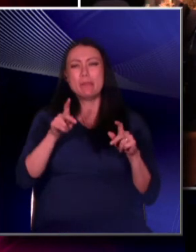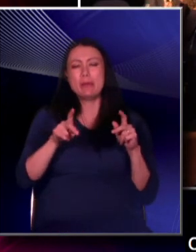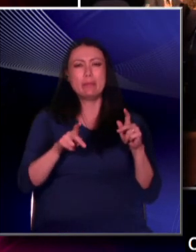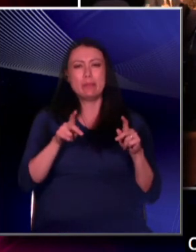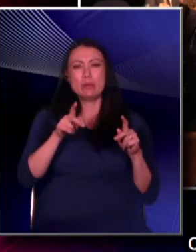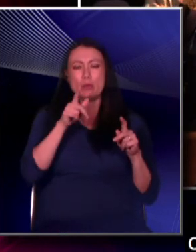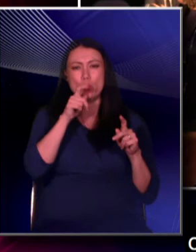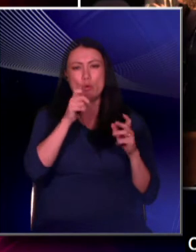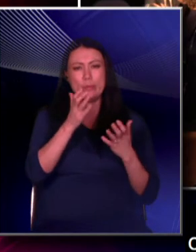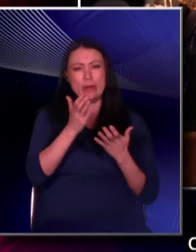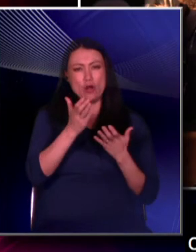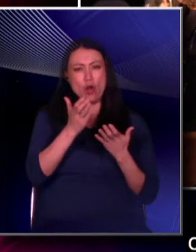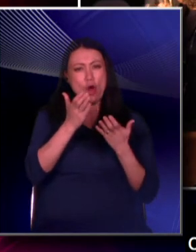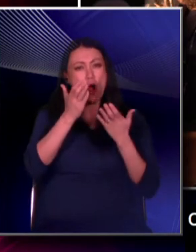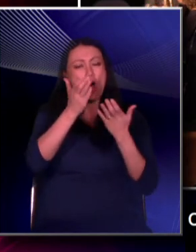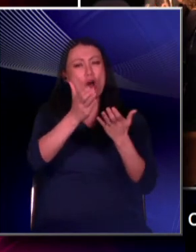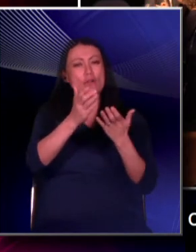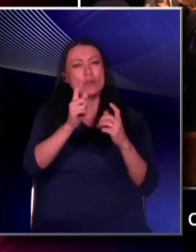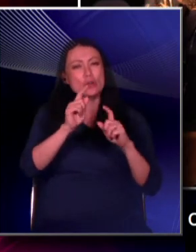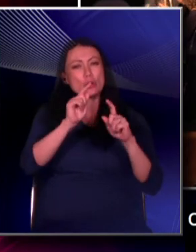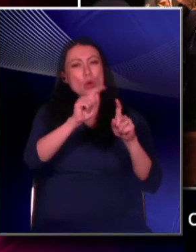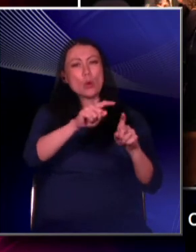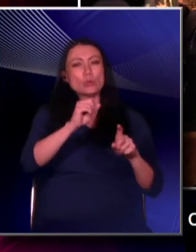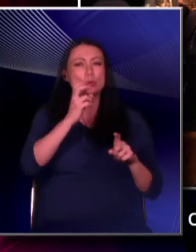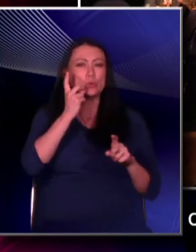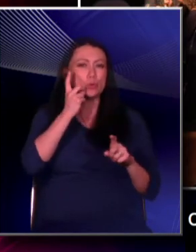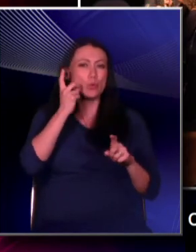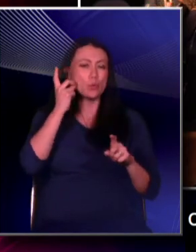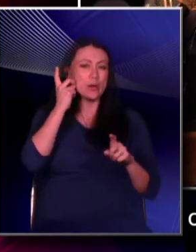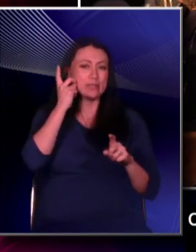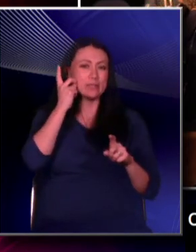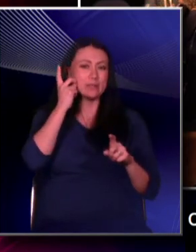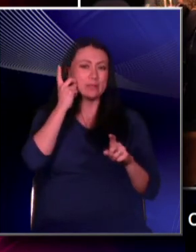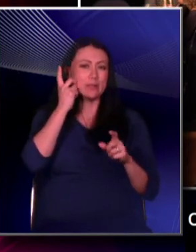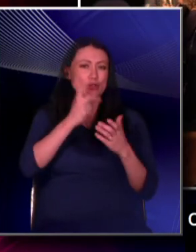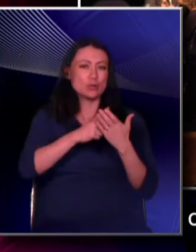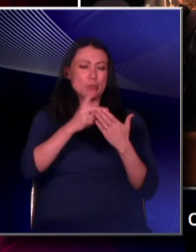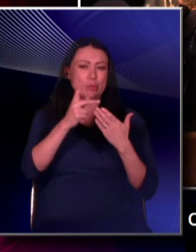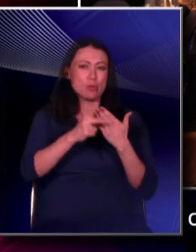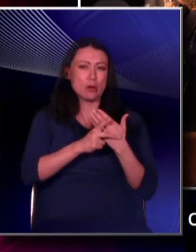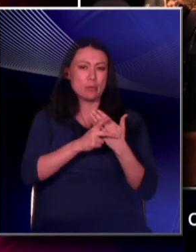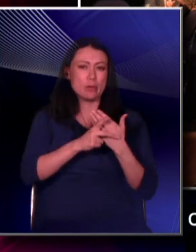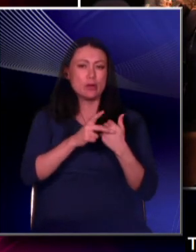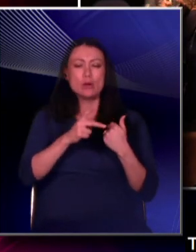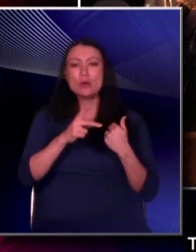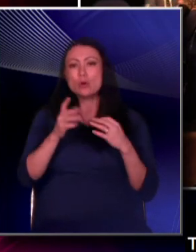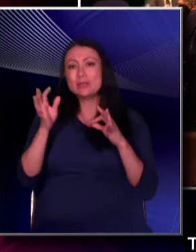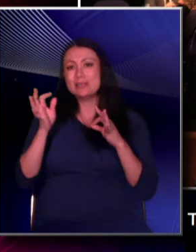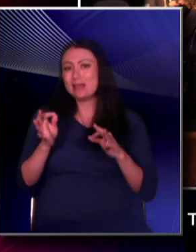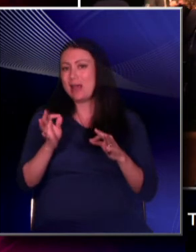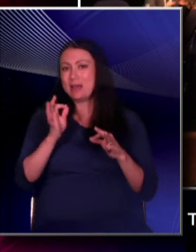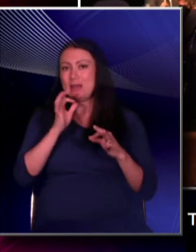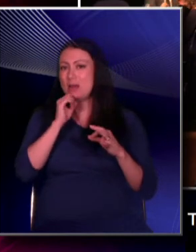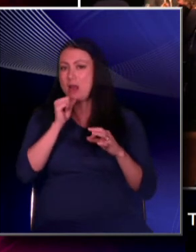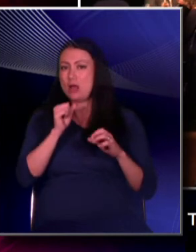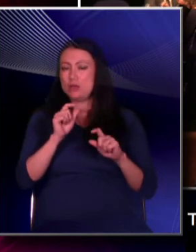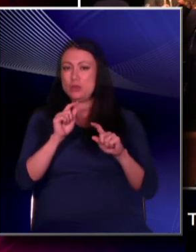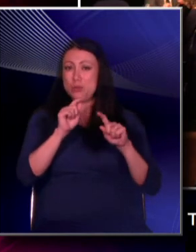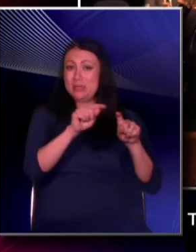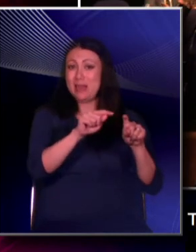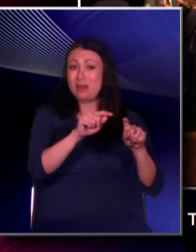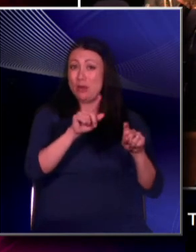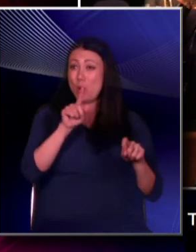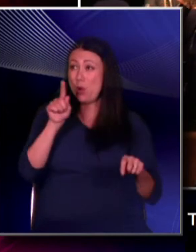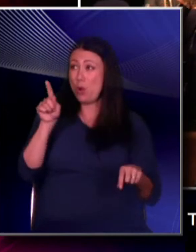go to the residential program who have decided not to send their children. Will those parents